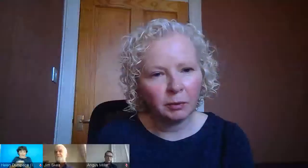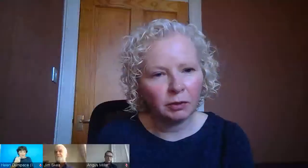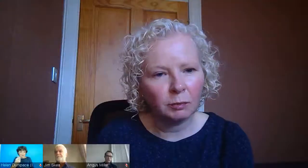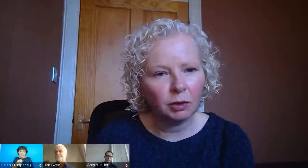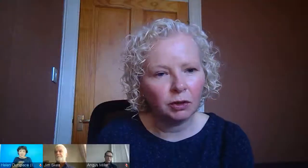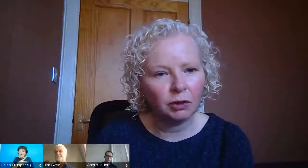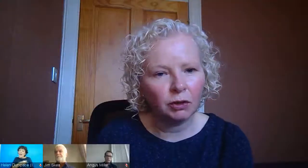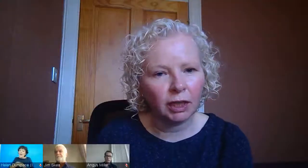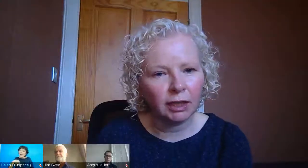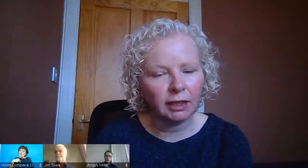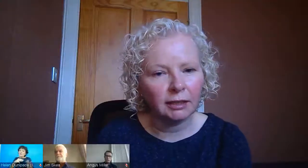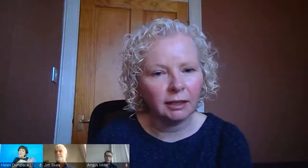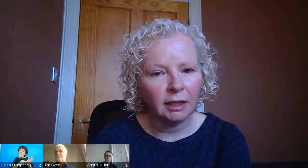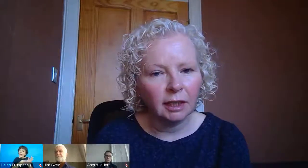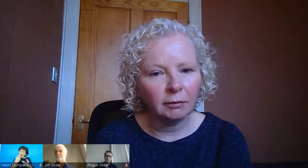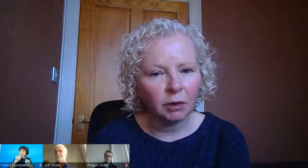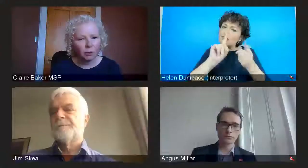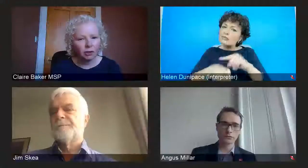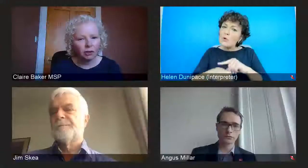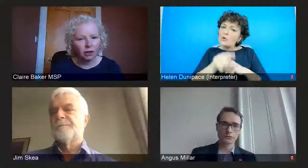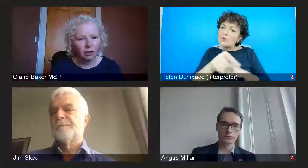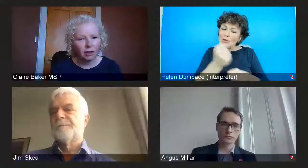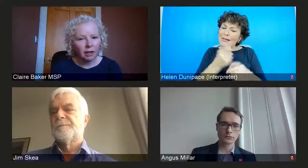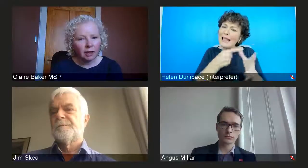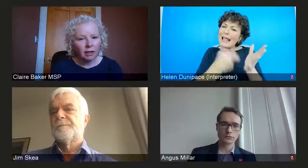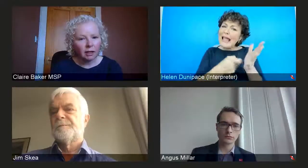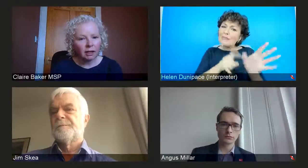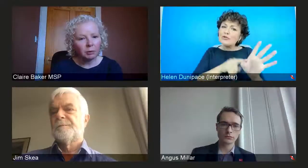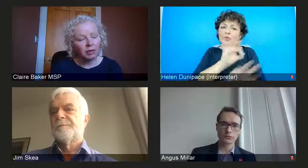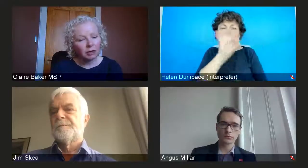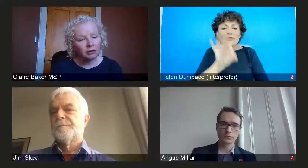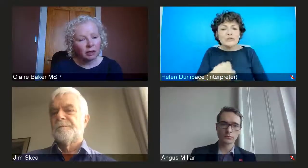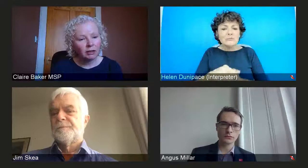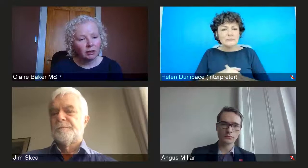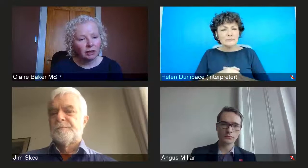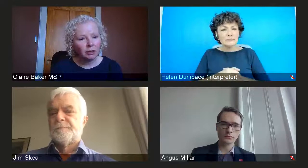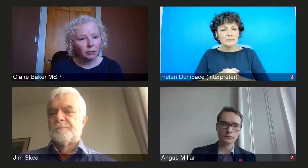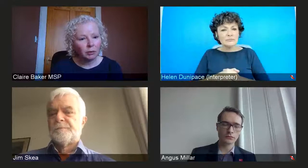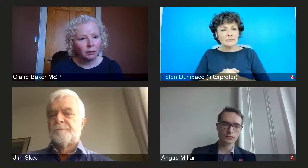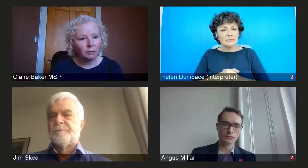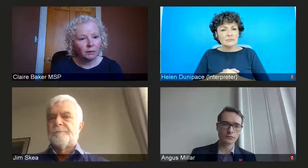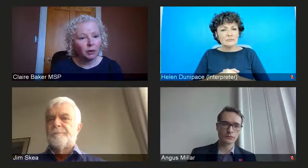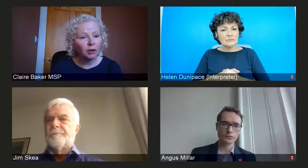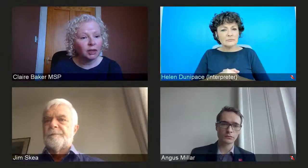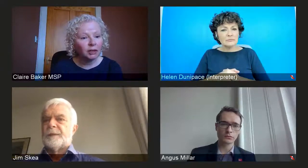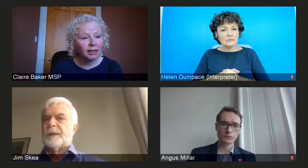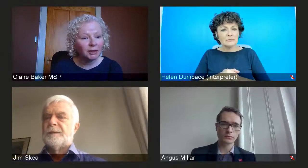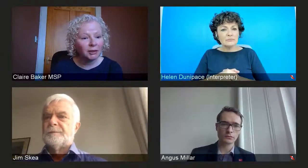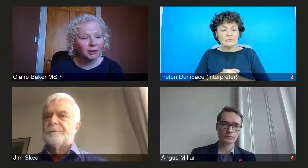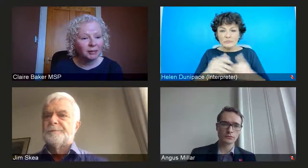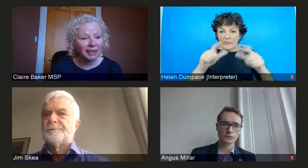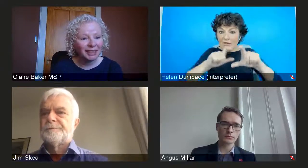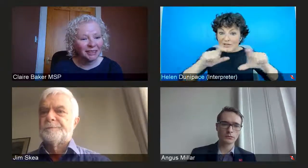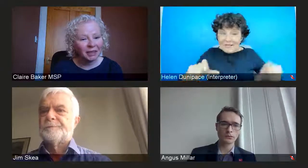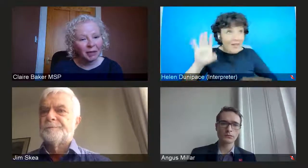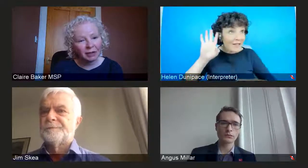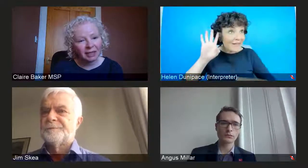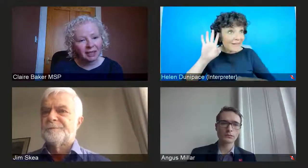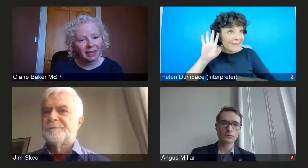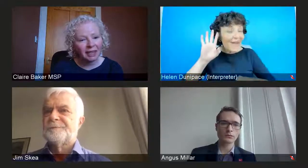you be able to respond to Gary's question? And I suppose it does relate to things. Oh, you still here, Dr.